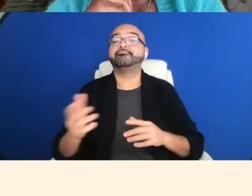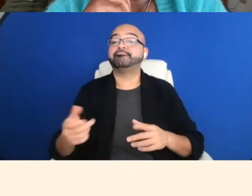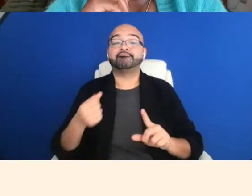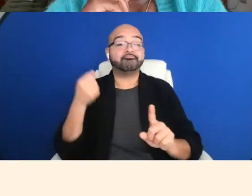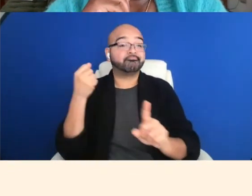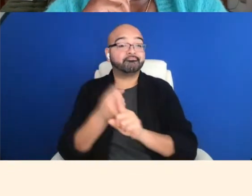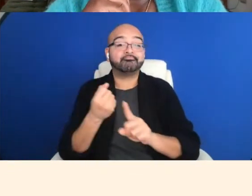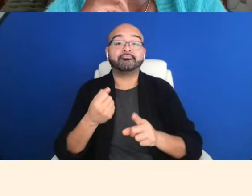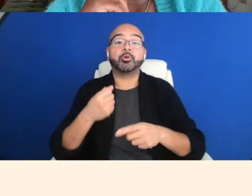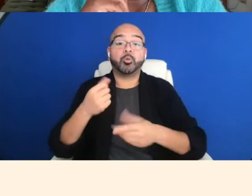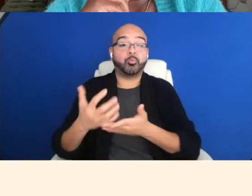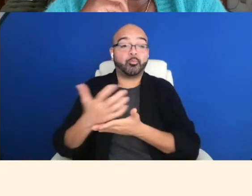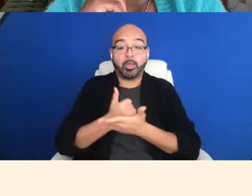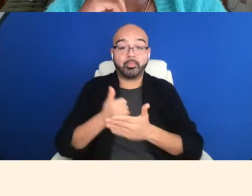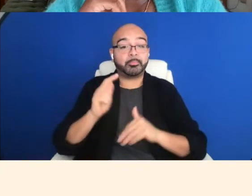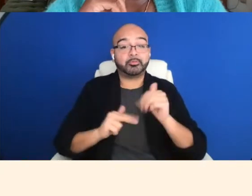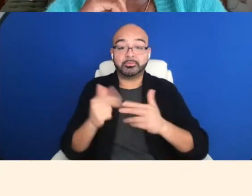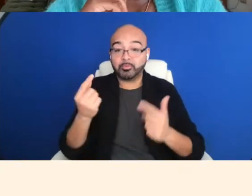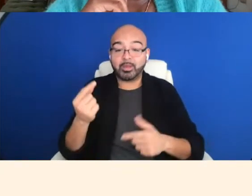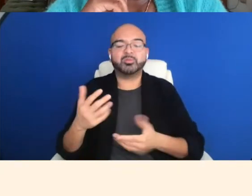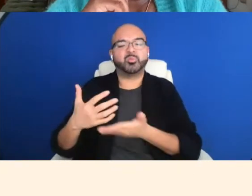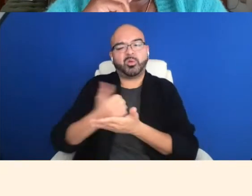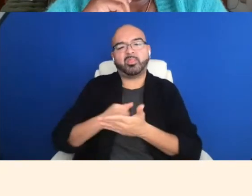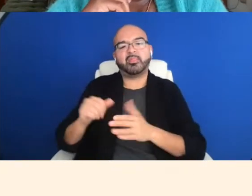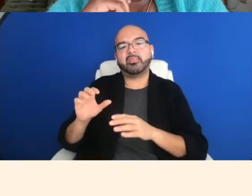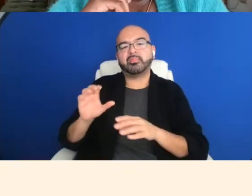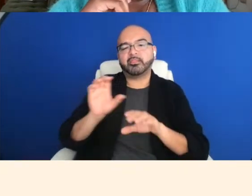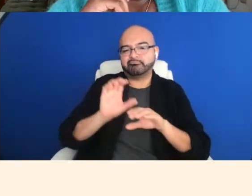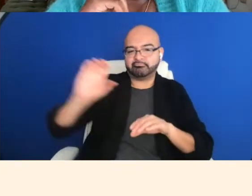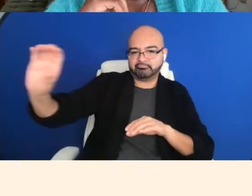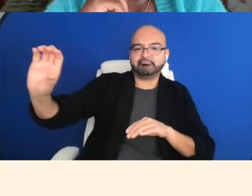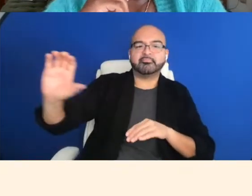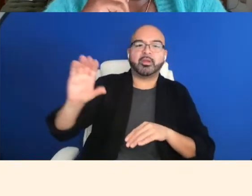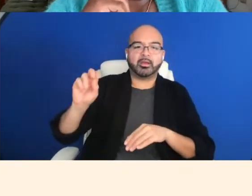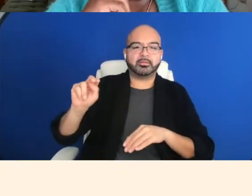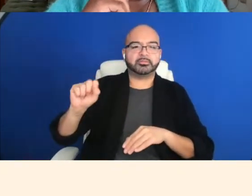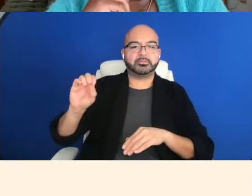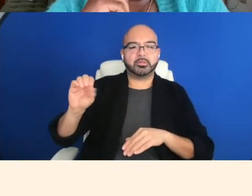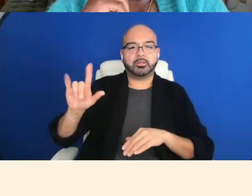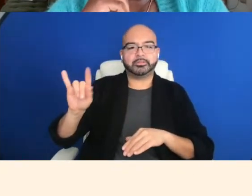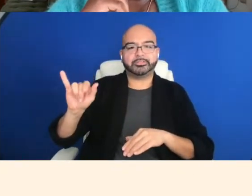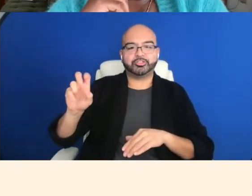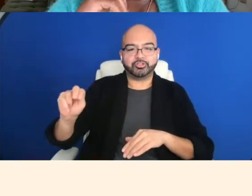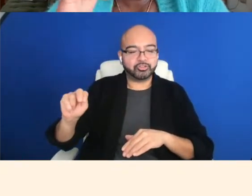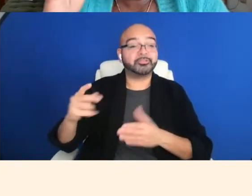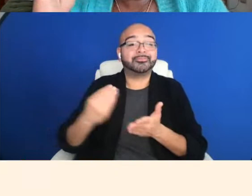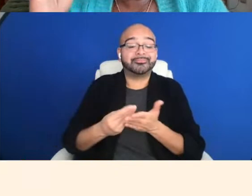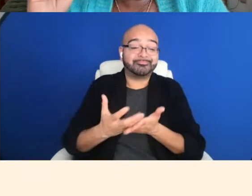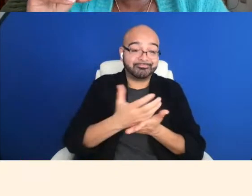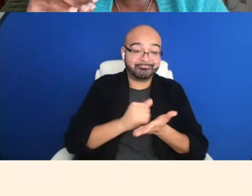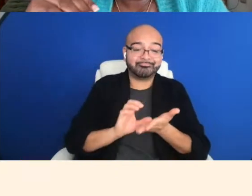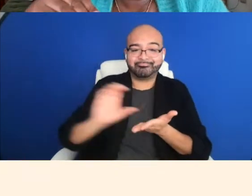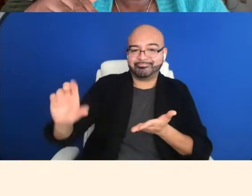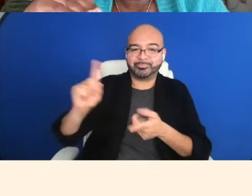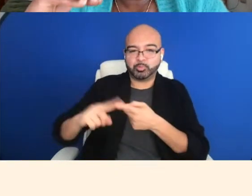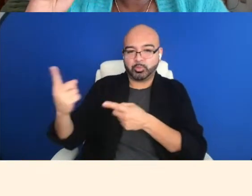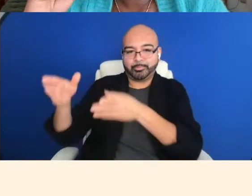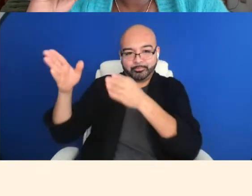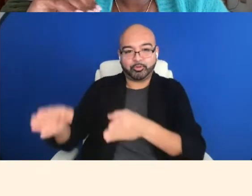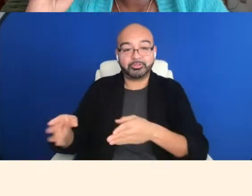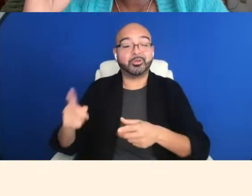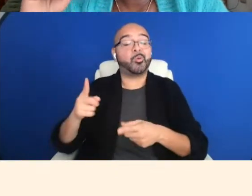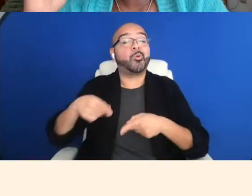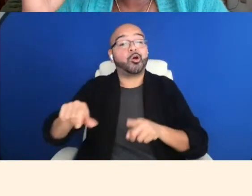consolidation, wealth and surplus that accrues to one person, while all the other people in the supply chain